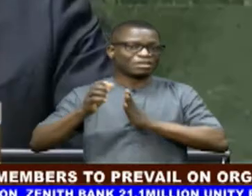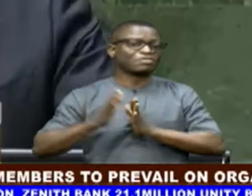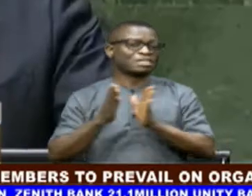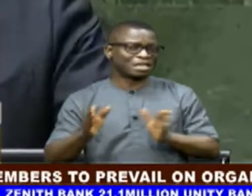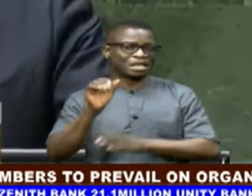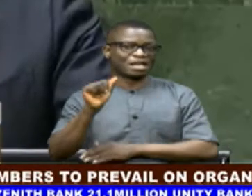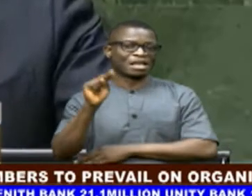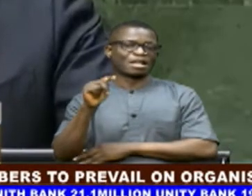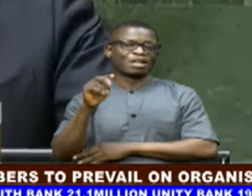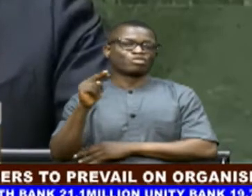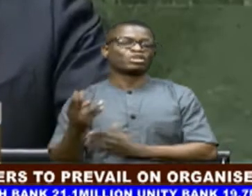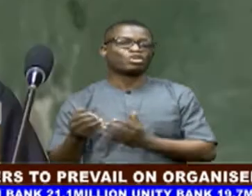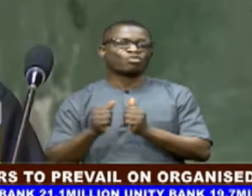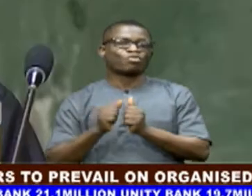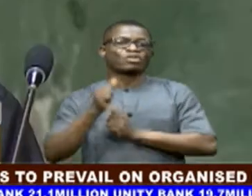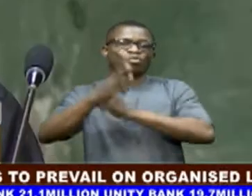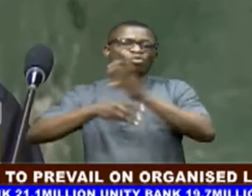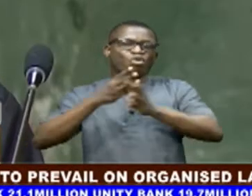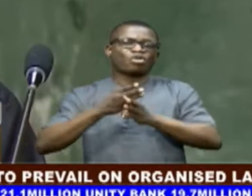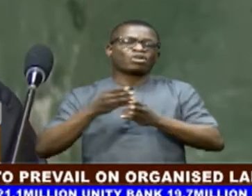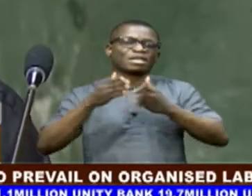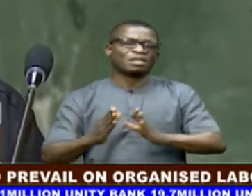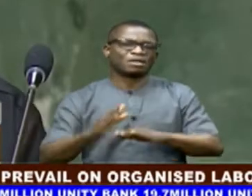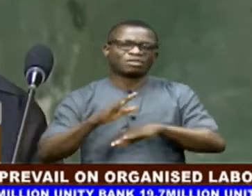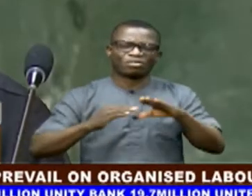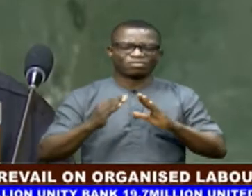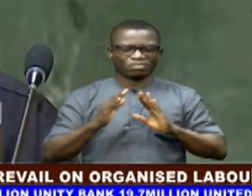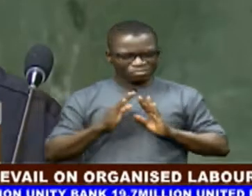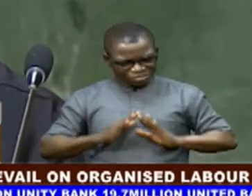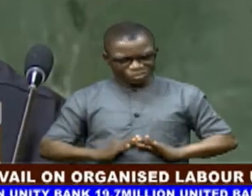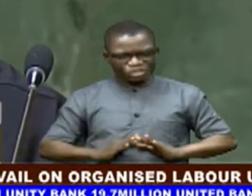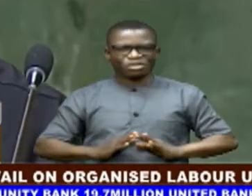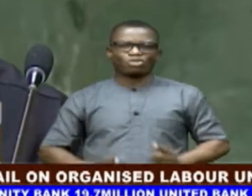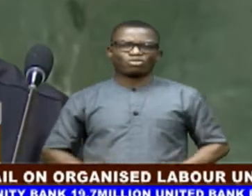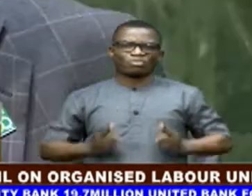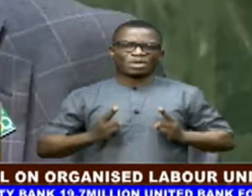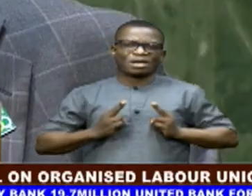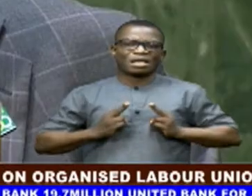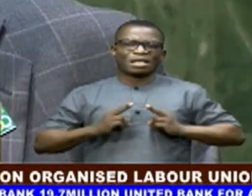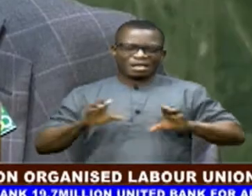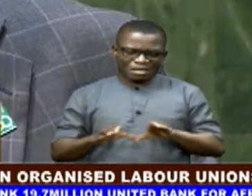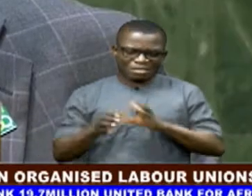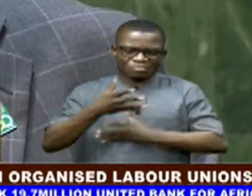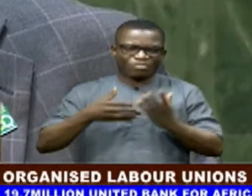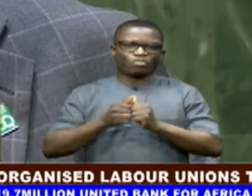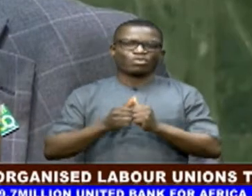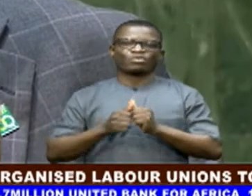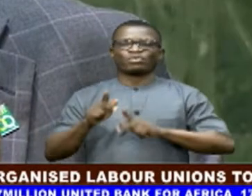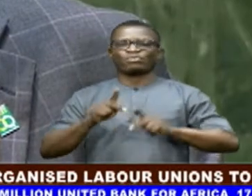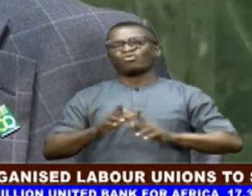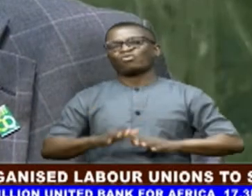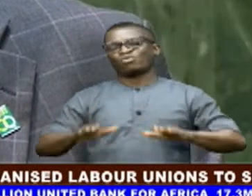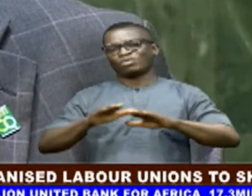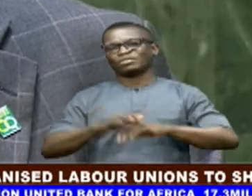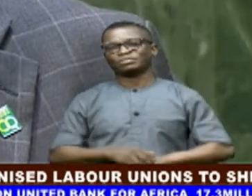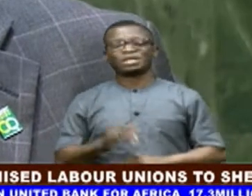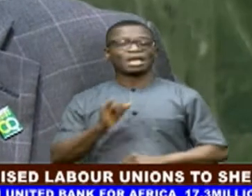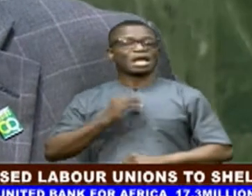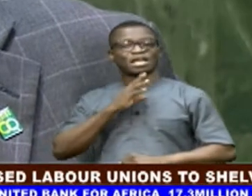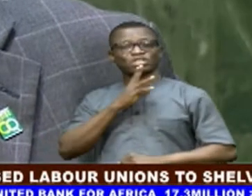world leaders called for improved humanity to mankind in dealings around the world. I spoke to many leaders of the need